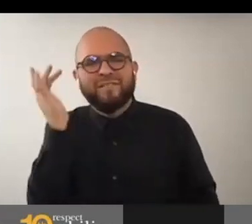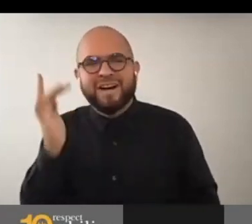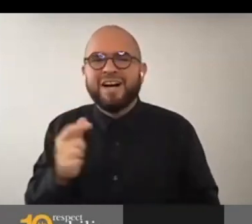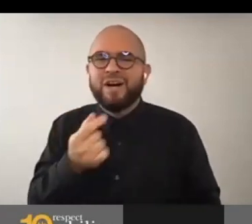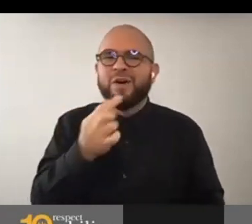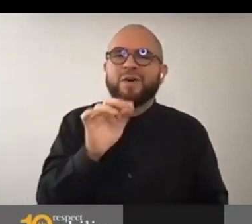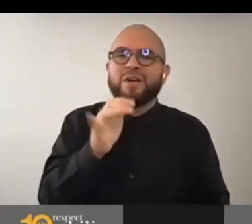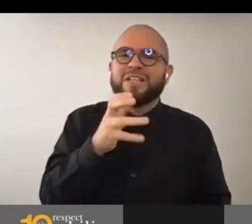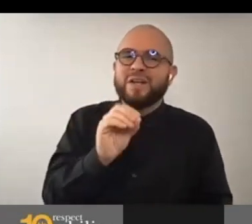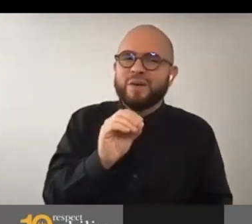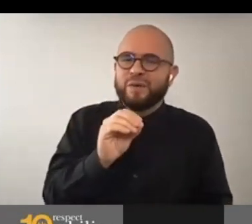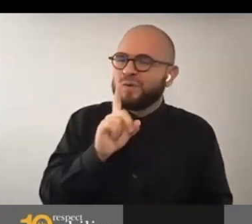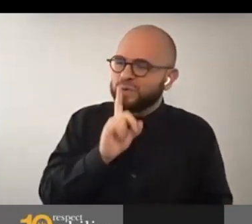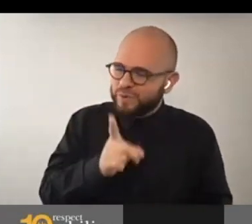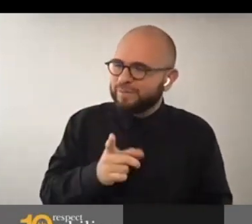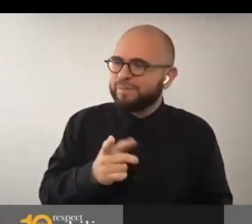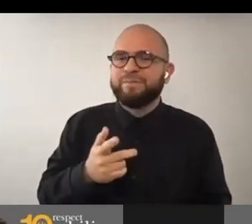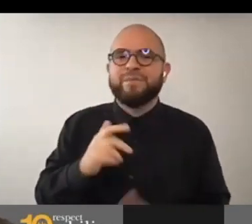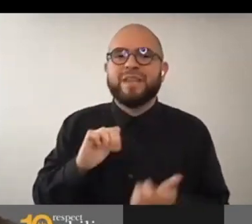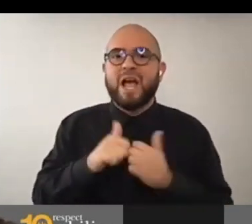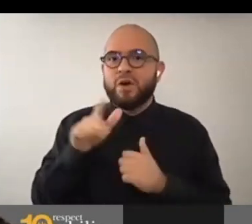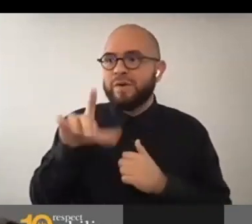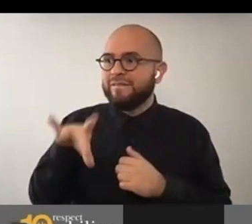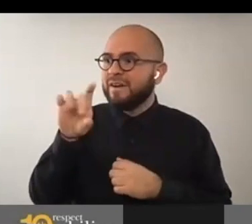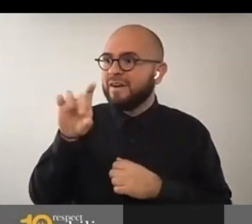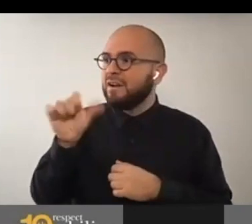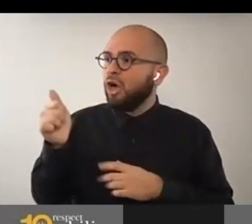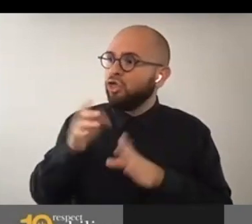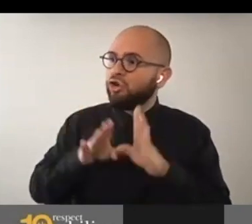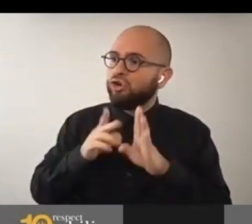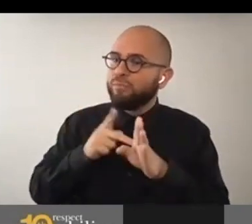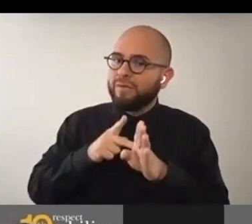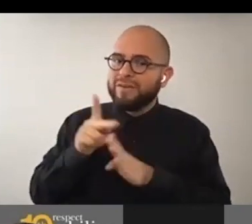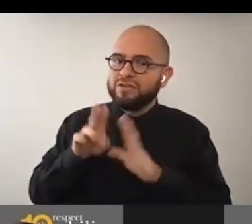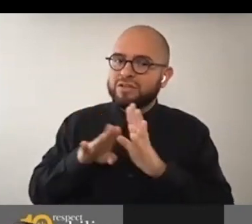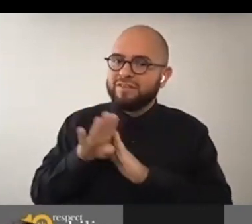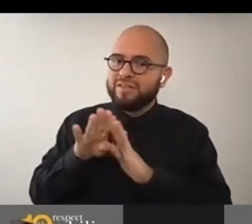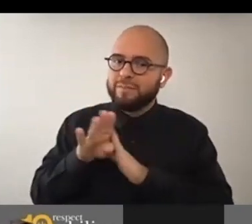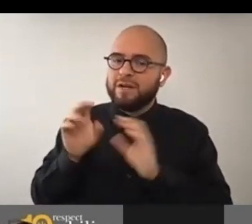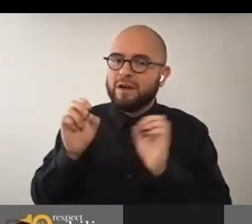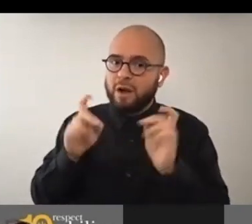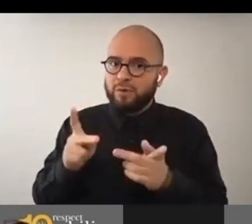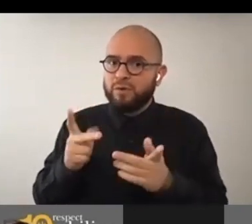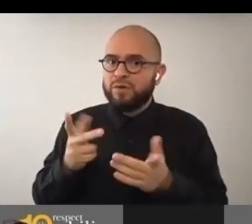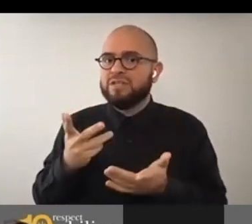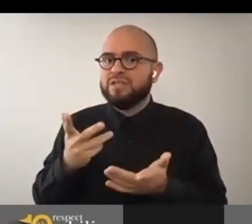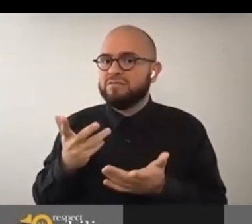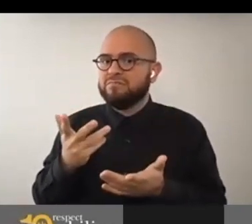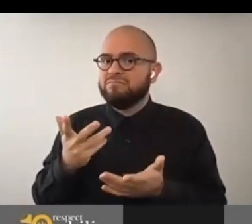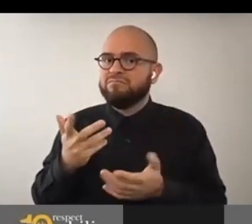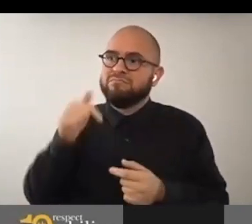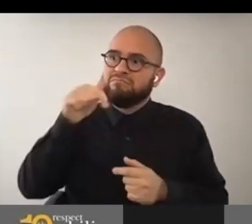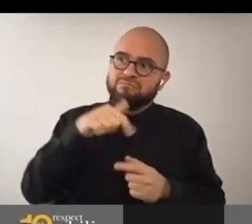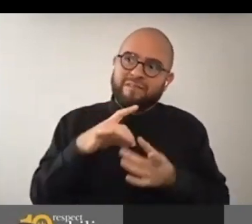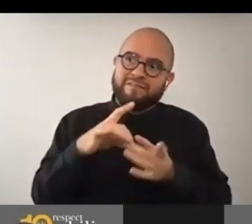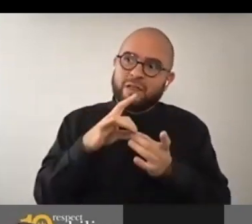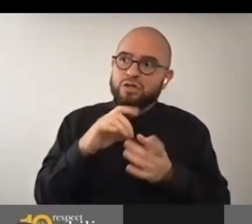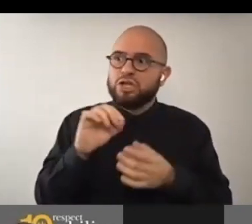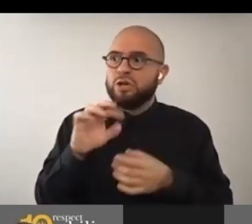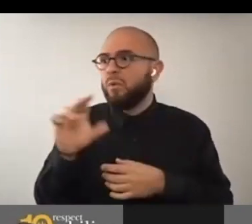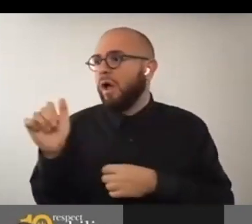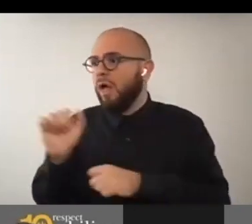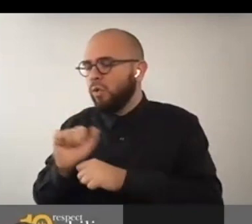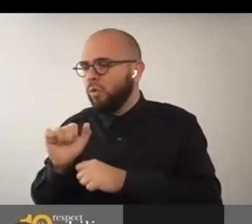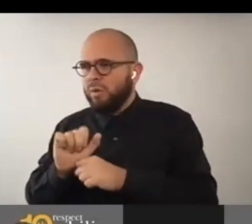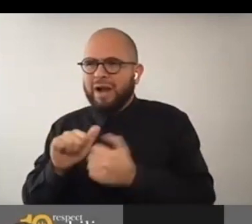yeah. How do you seek out additional professional development opportunities, either other fellowships or other full-time employment, as you're